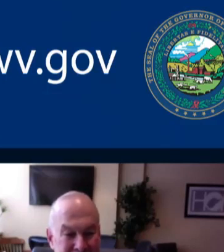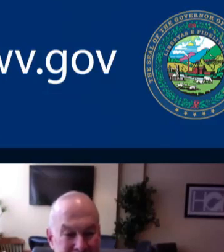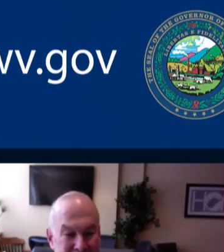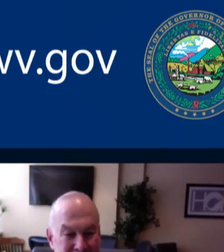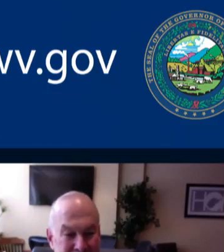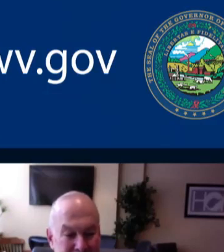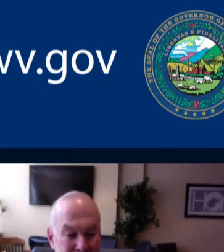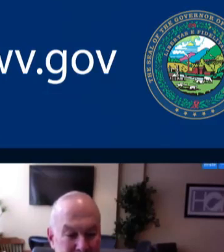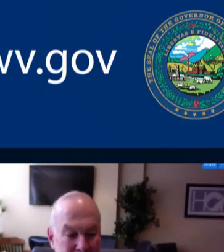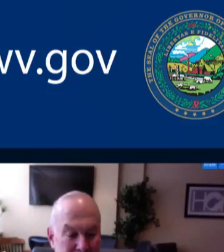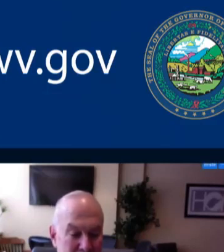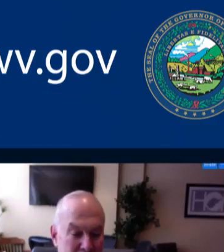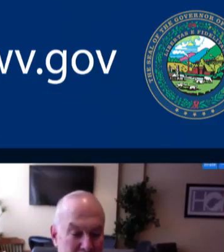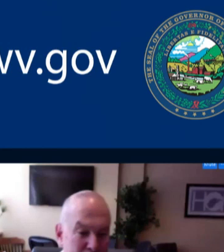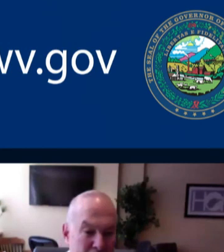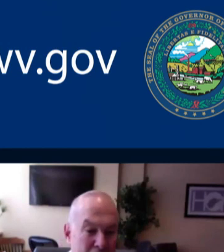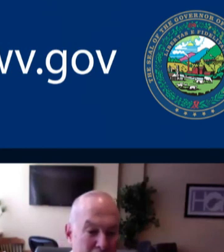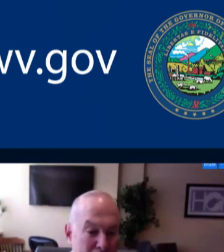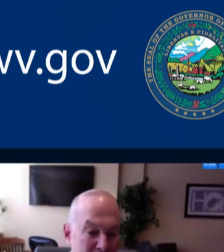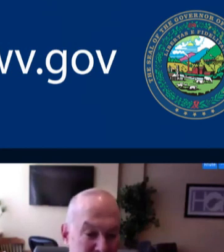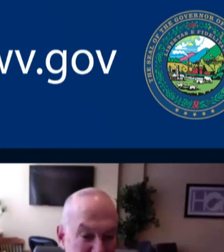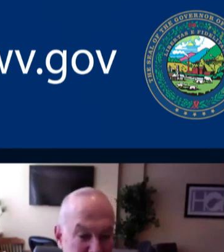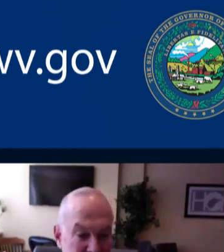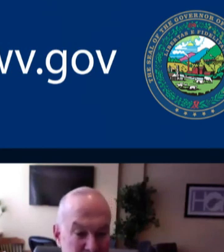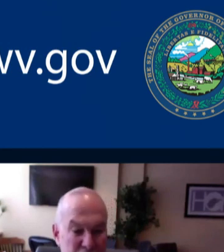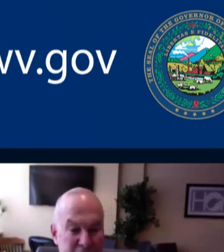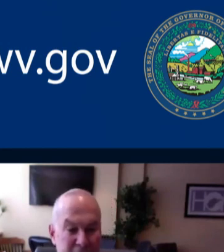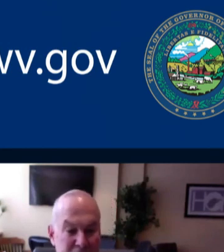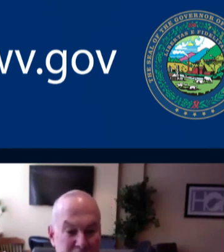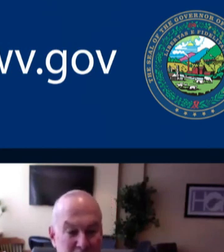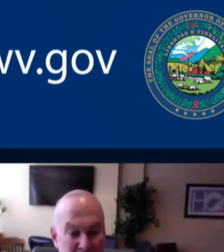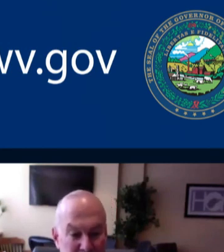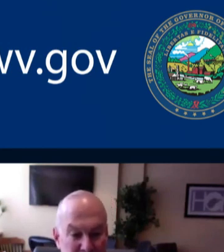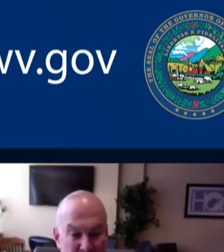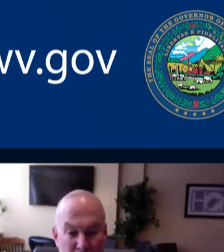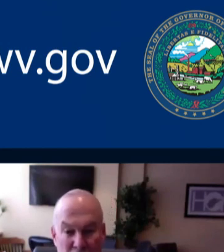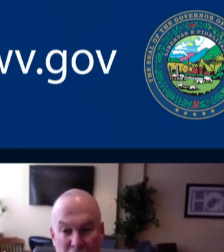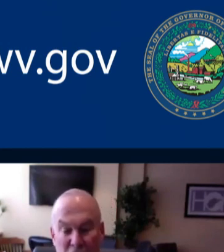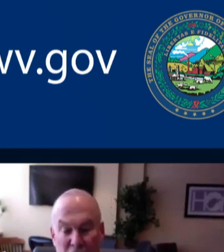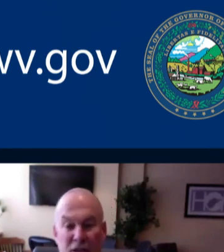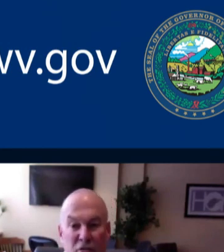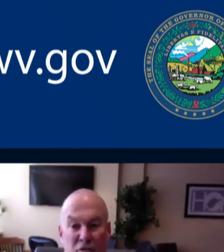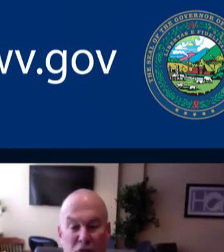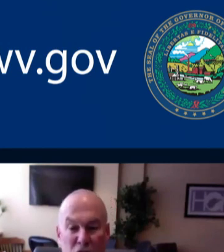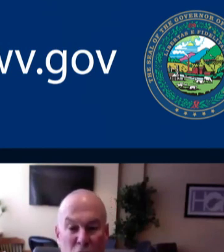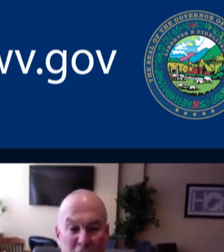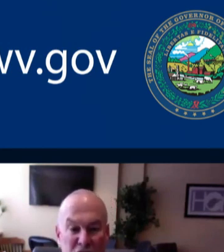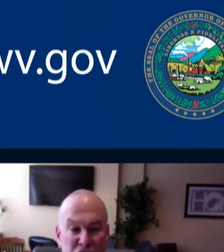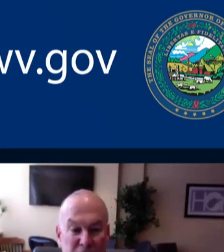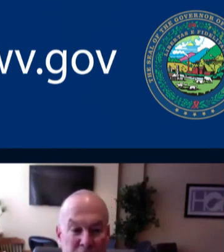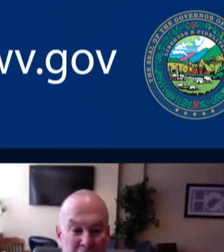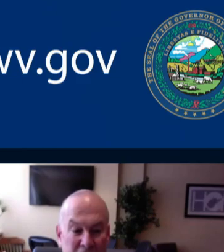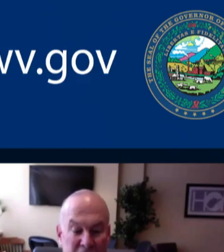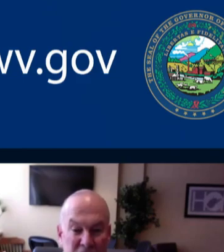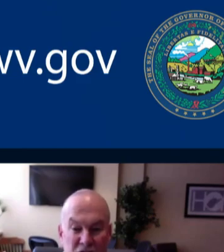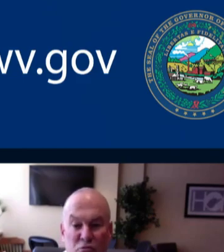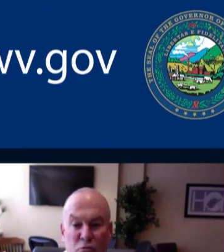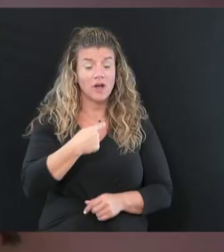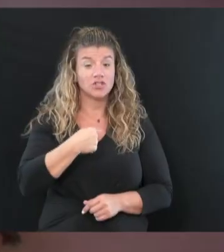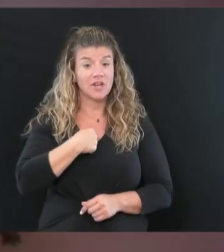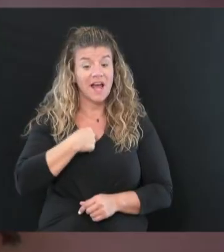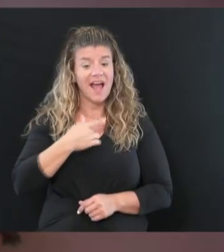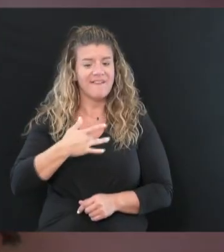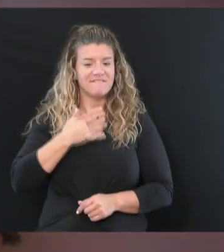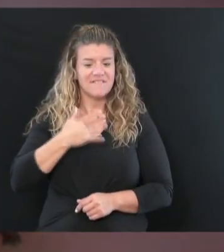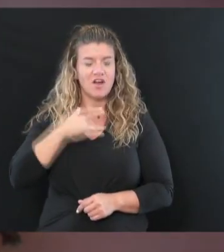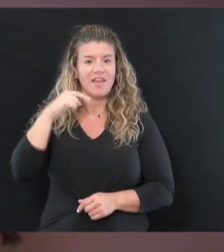Clay or someone answer that other than I. I'm happy to take that, Governor, if I can. So, Phil, thank you for your question. I think this is